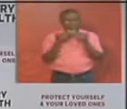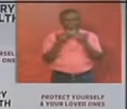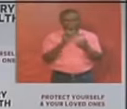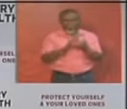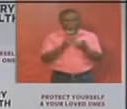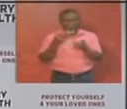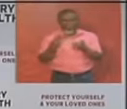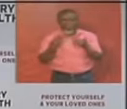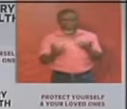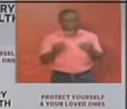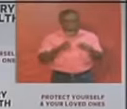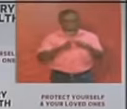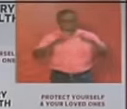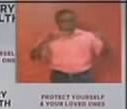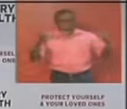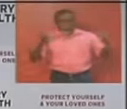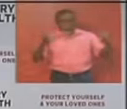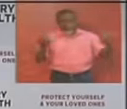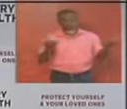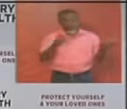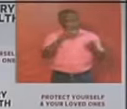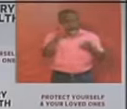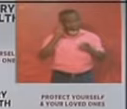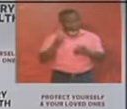Express newspaper, please.